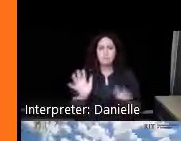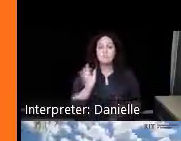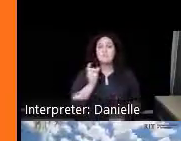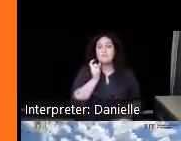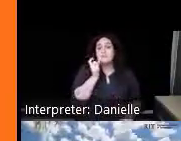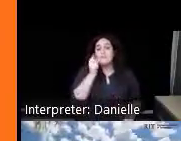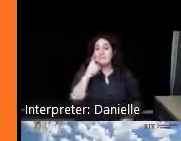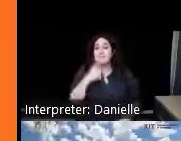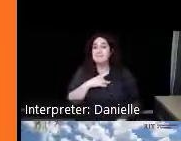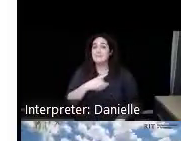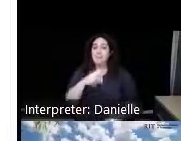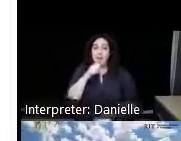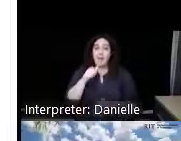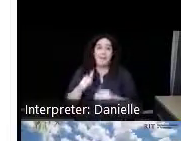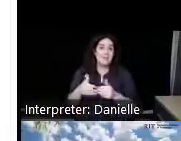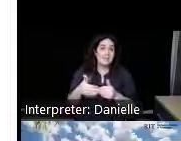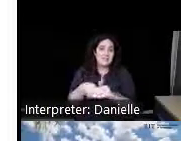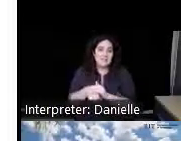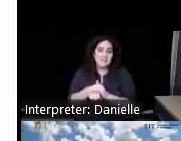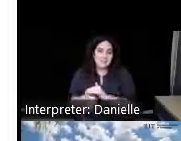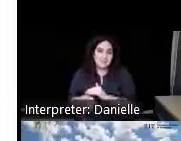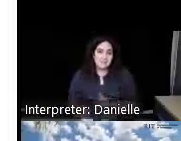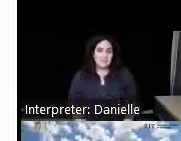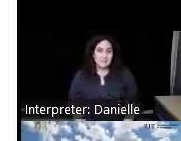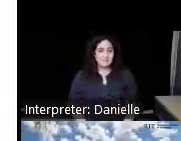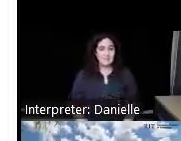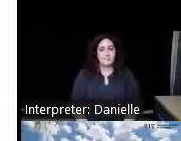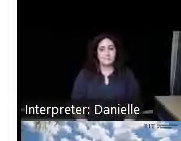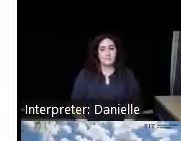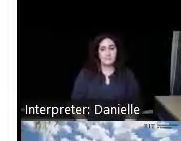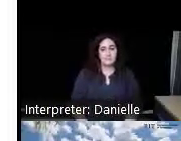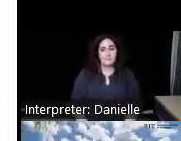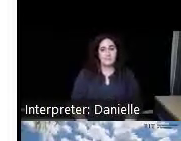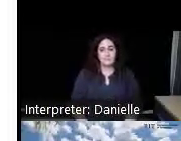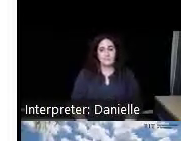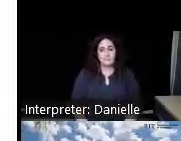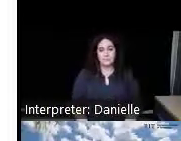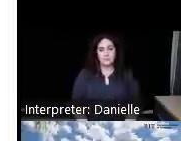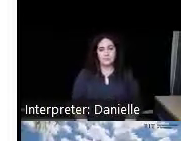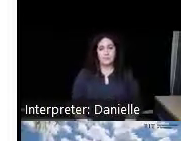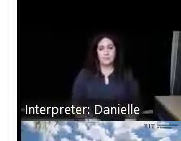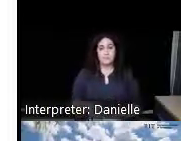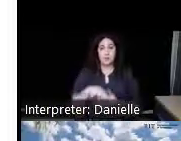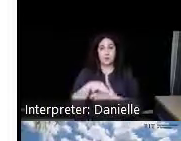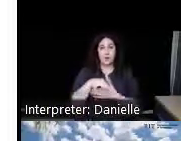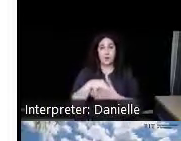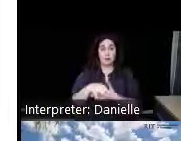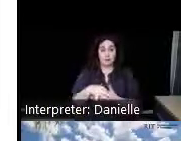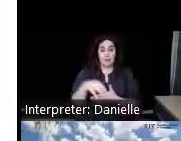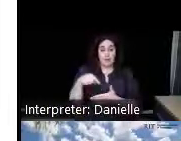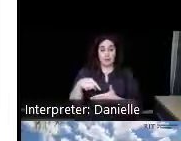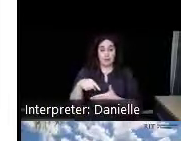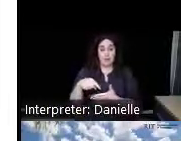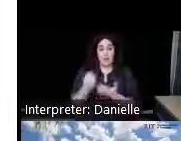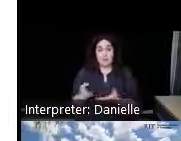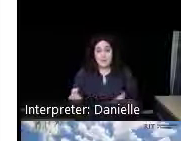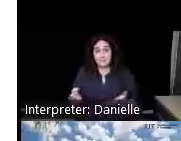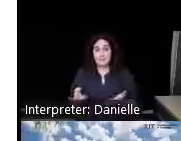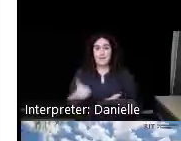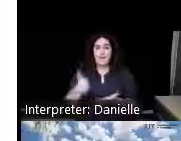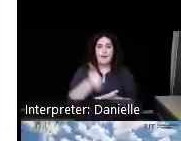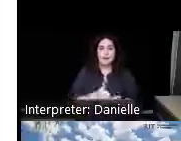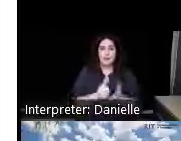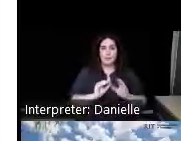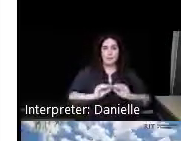often inaccessible. So we know that content elements help to tell a clear story in our